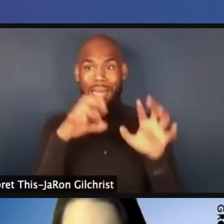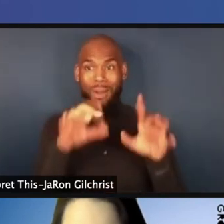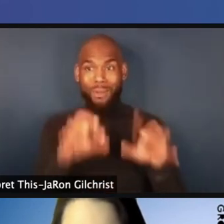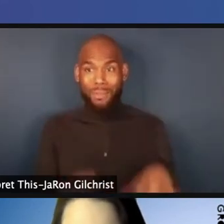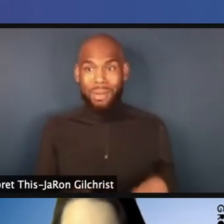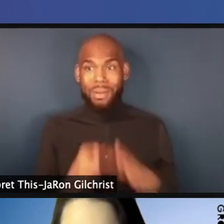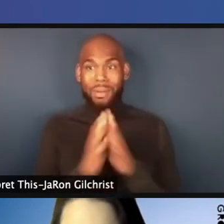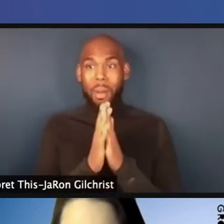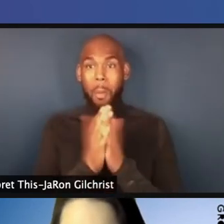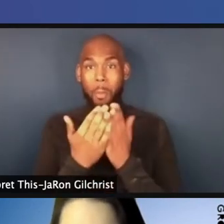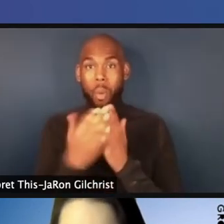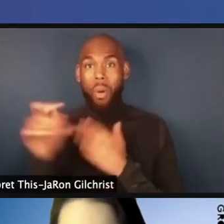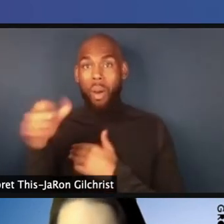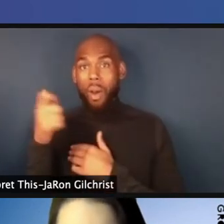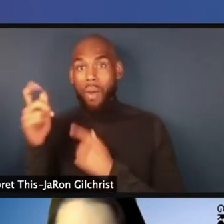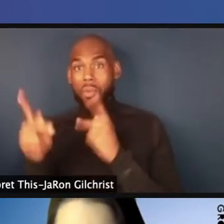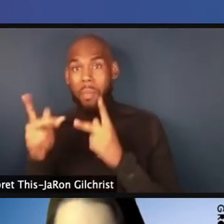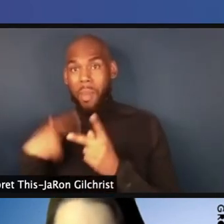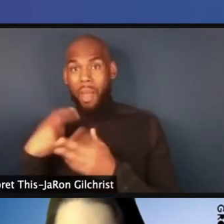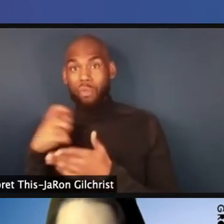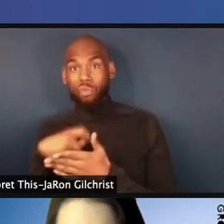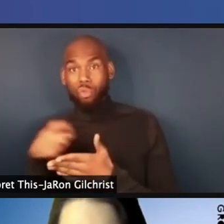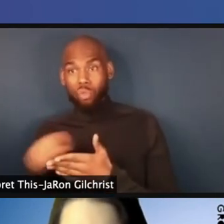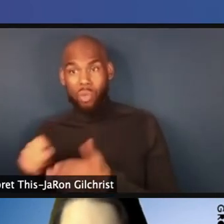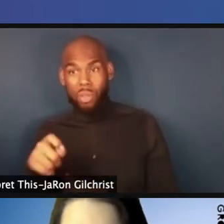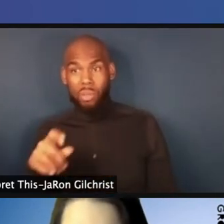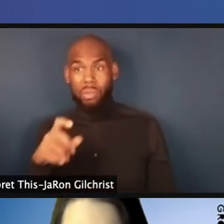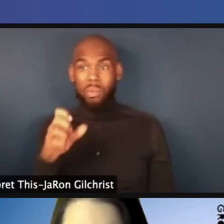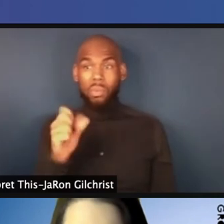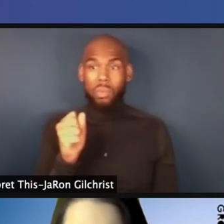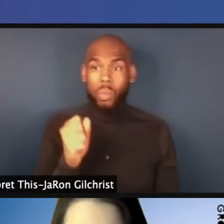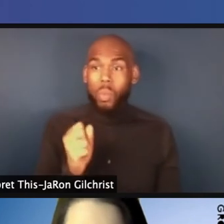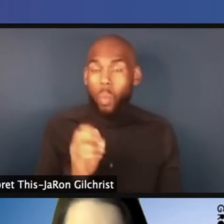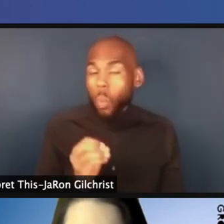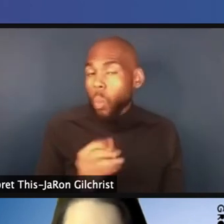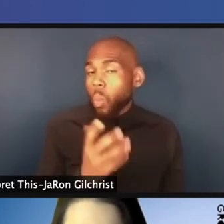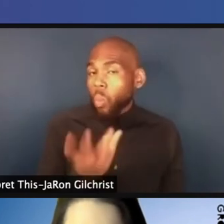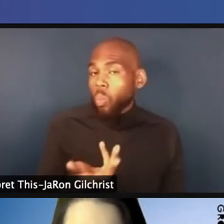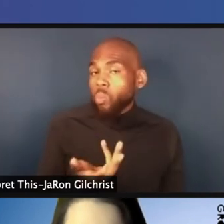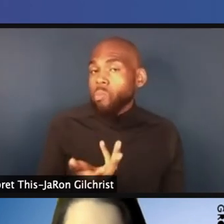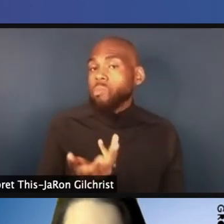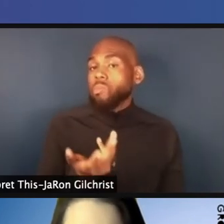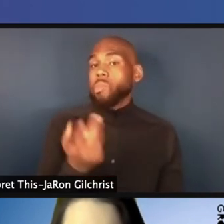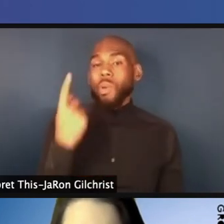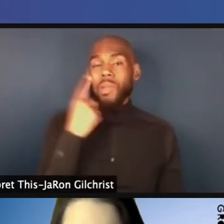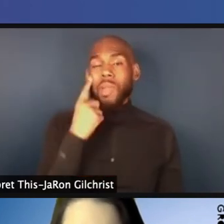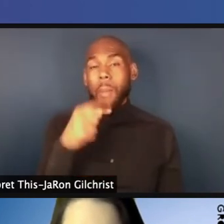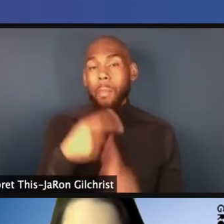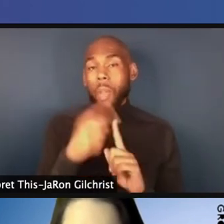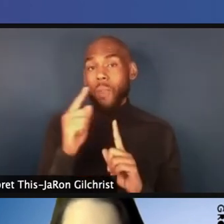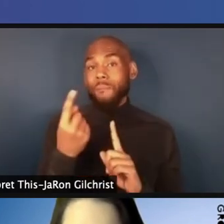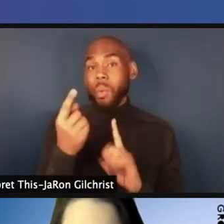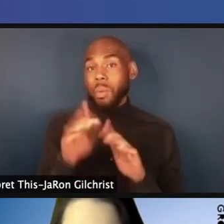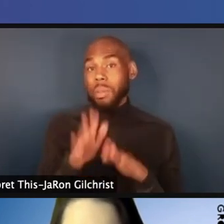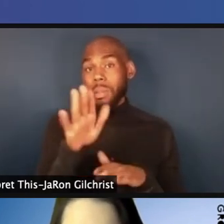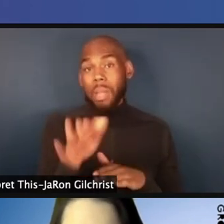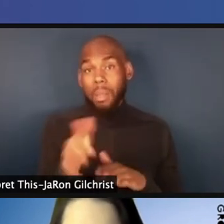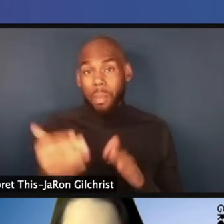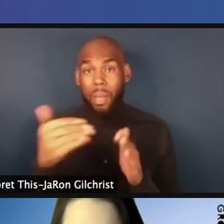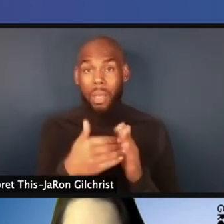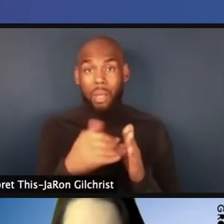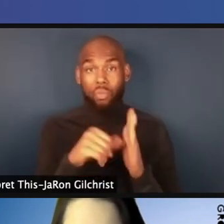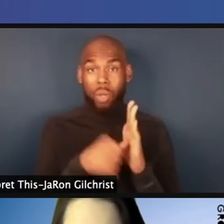countless books other people have written. And so, whenever you're thinking about like what is that first step, again, just to reiterate,